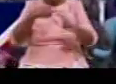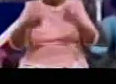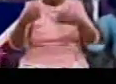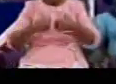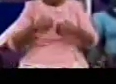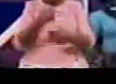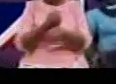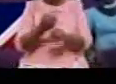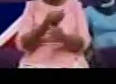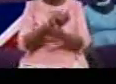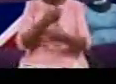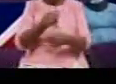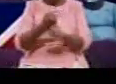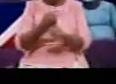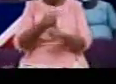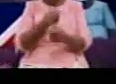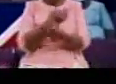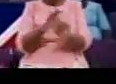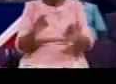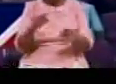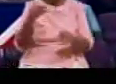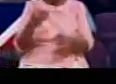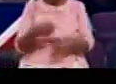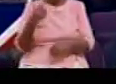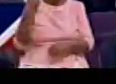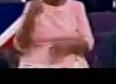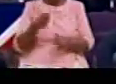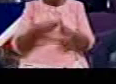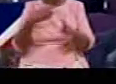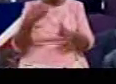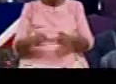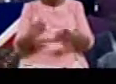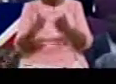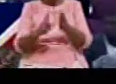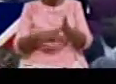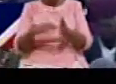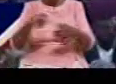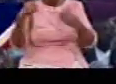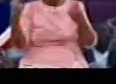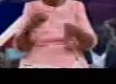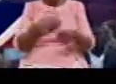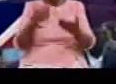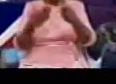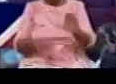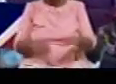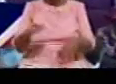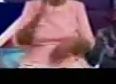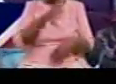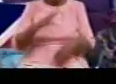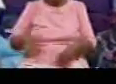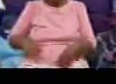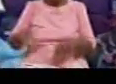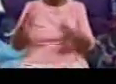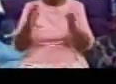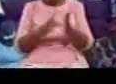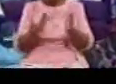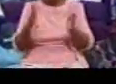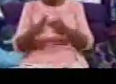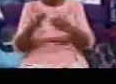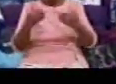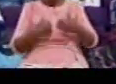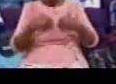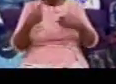free from the law of sin and death. Christ Jesus has